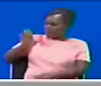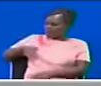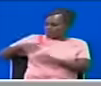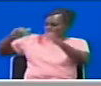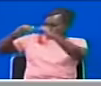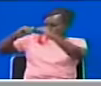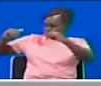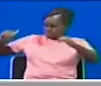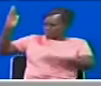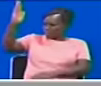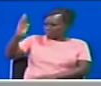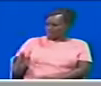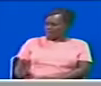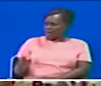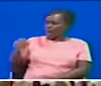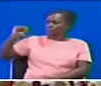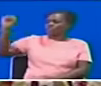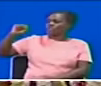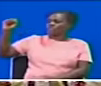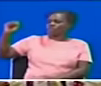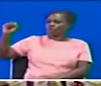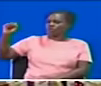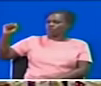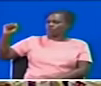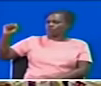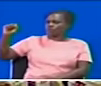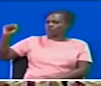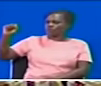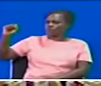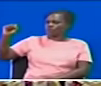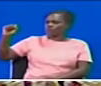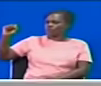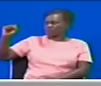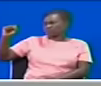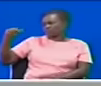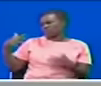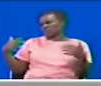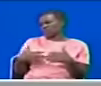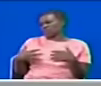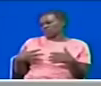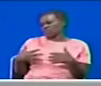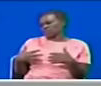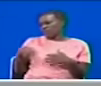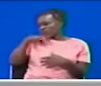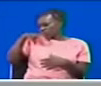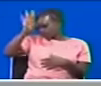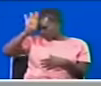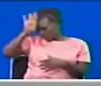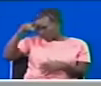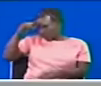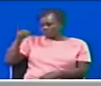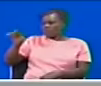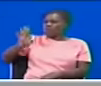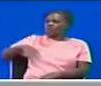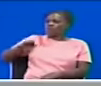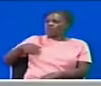divided right down the middle on political lines. Exactly. Which was rather shocking, or some would say disappointing, because it was supposed to be women